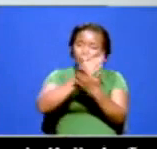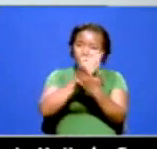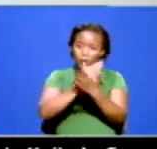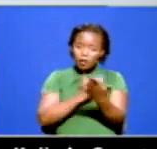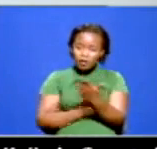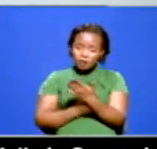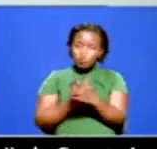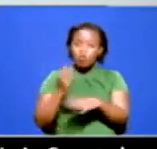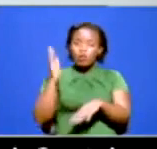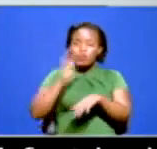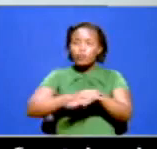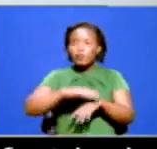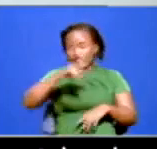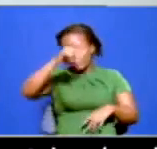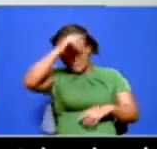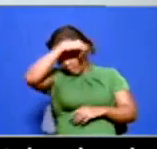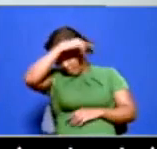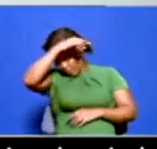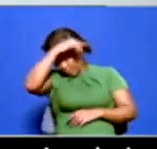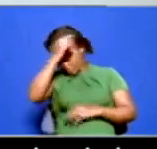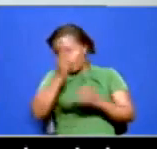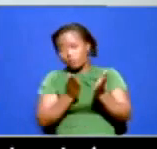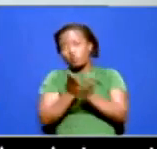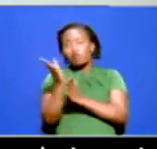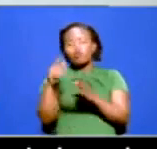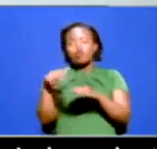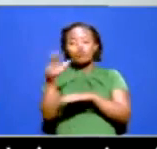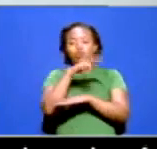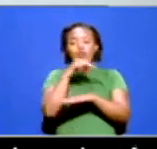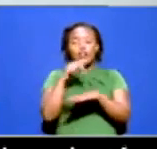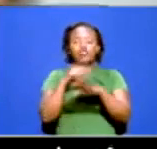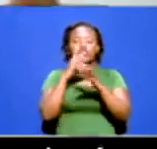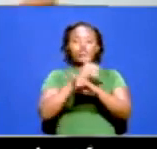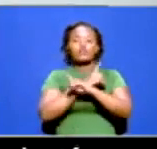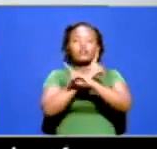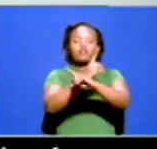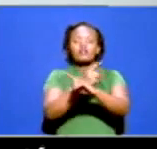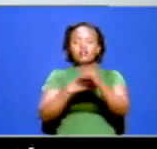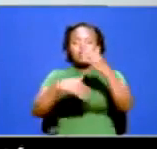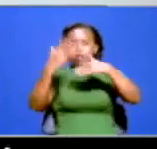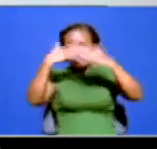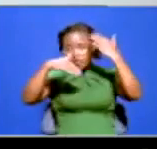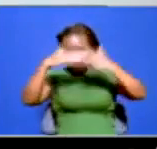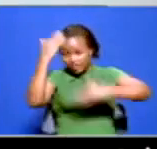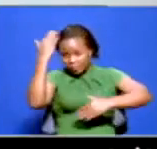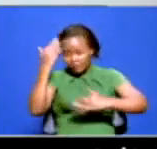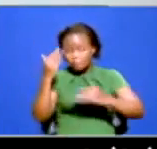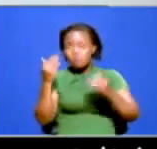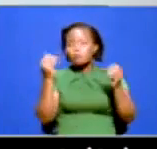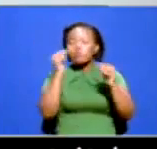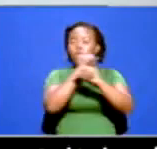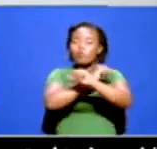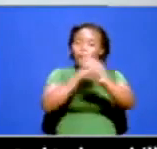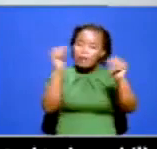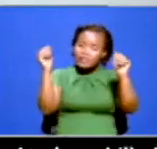the degree through the National Defense University, where the president and the commander-in-chief